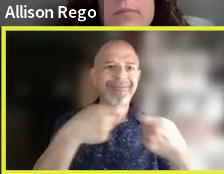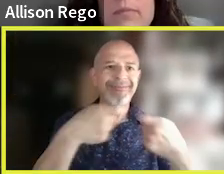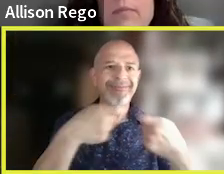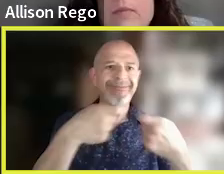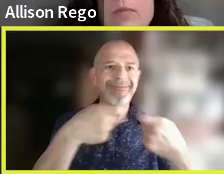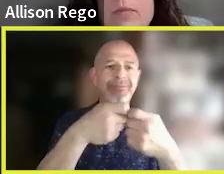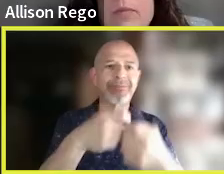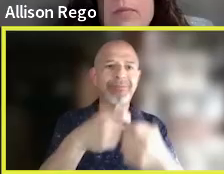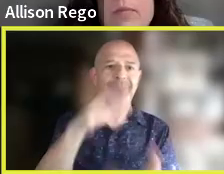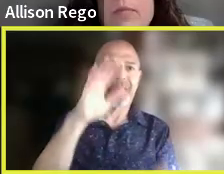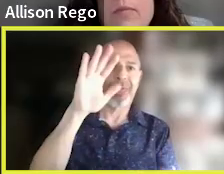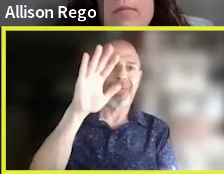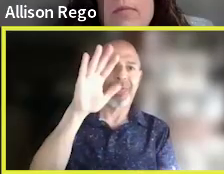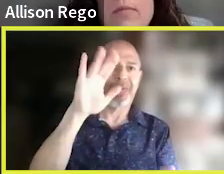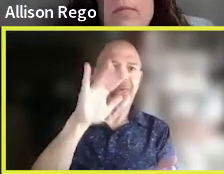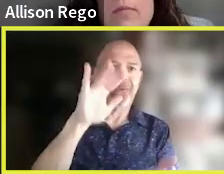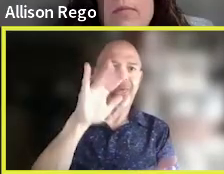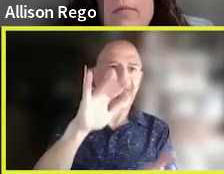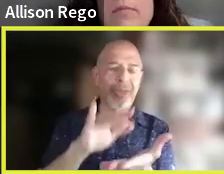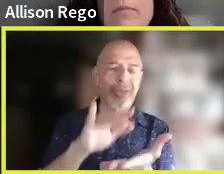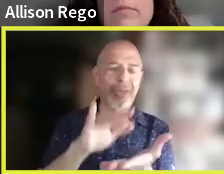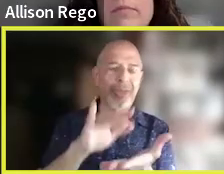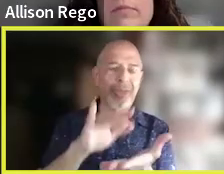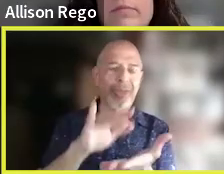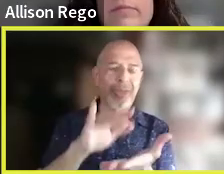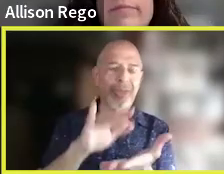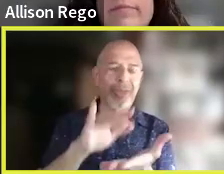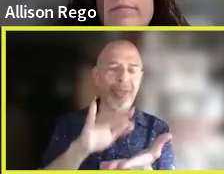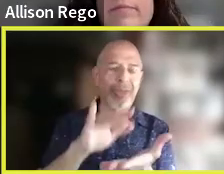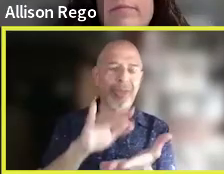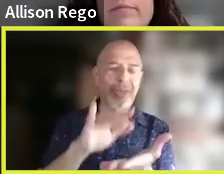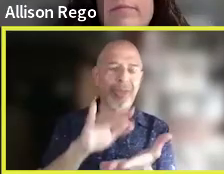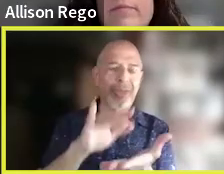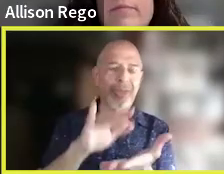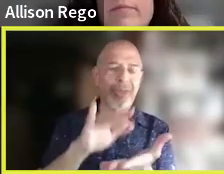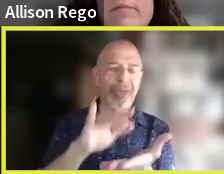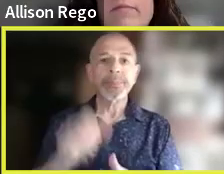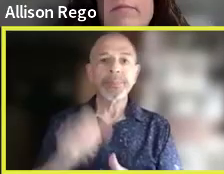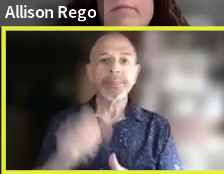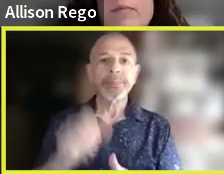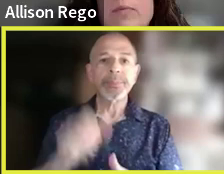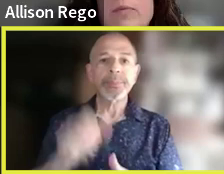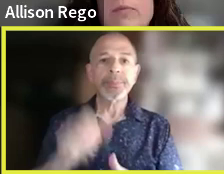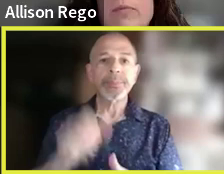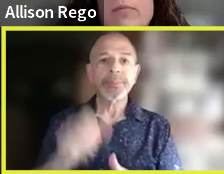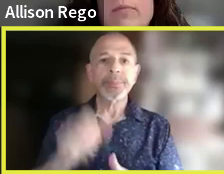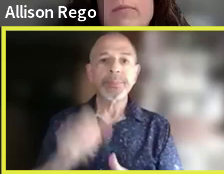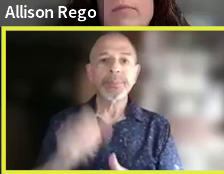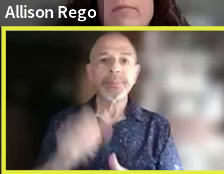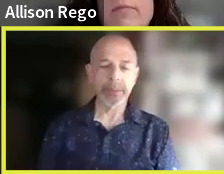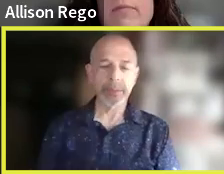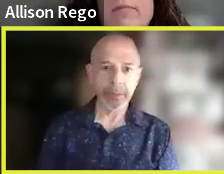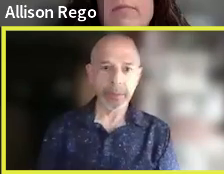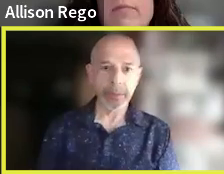see you guys in the class in person again for the State House meeting. And hopefully, yeah, I could try to